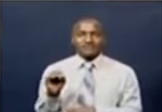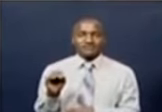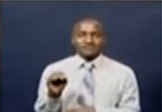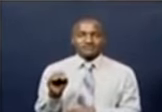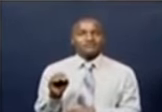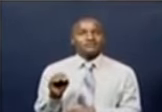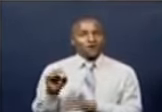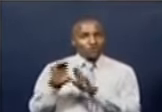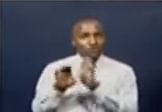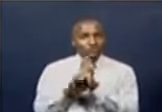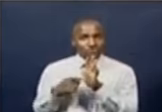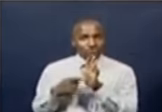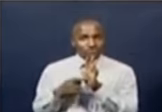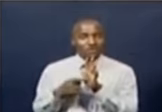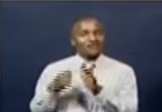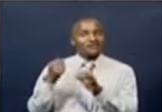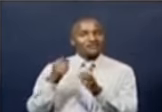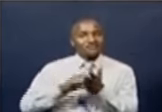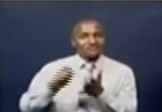those constitutions were done